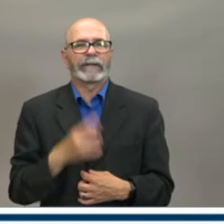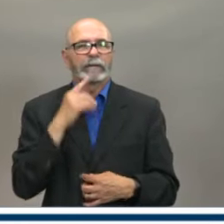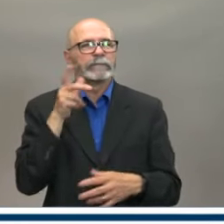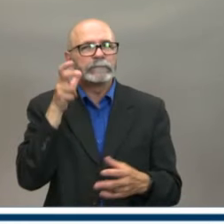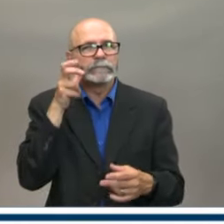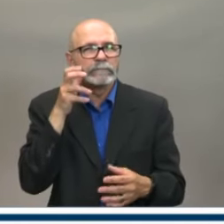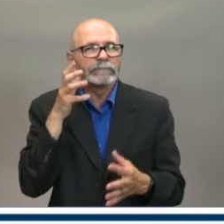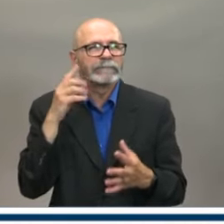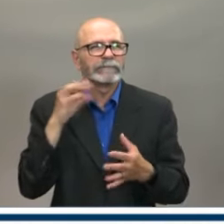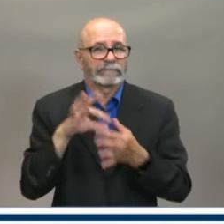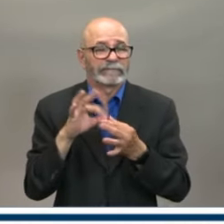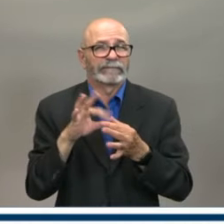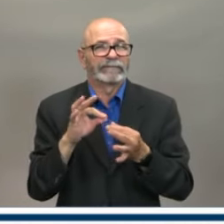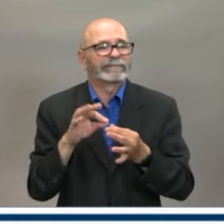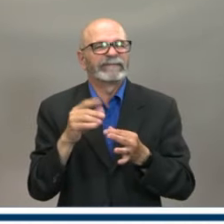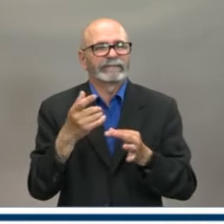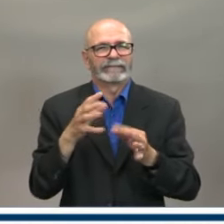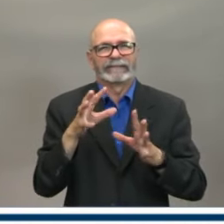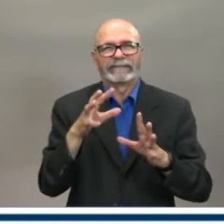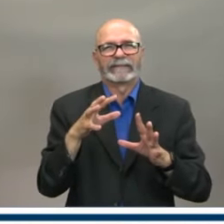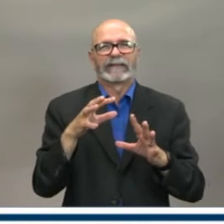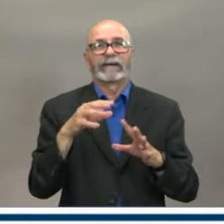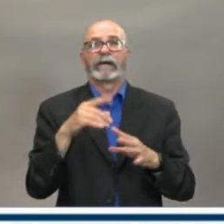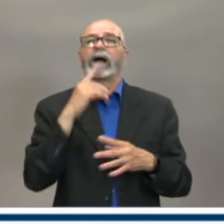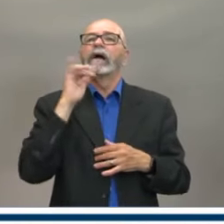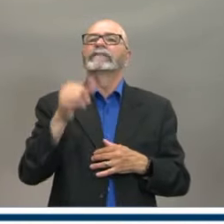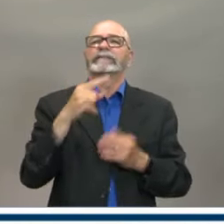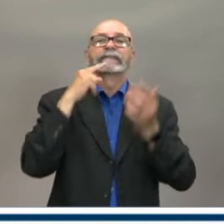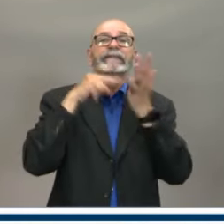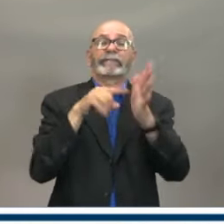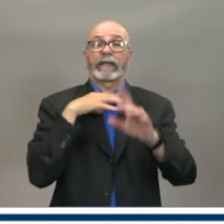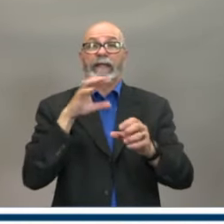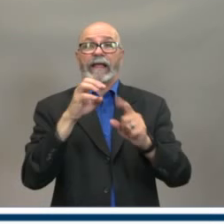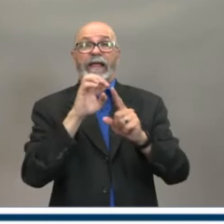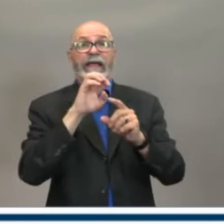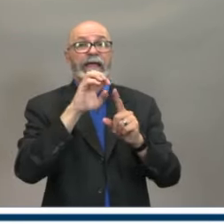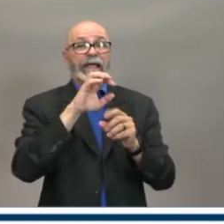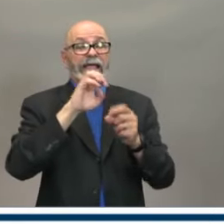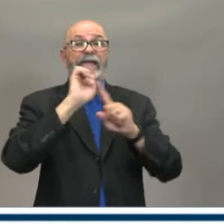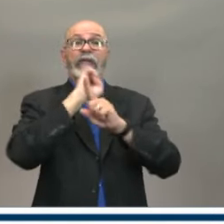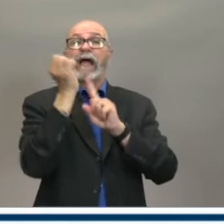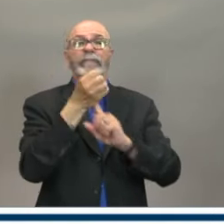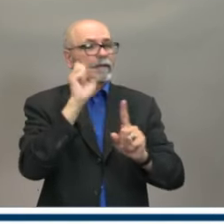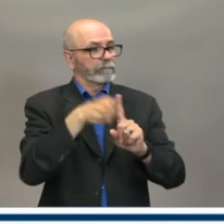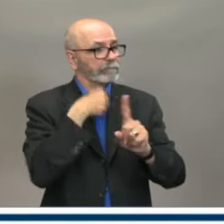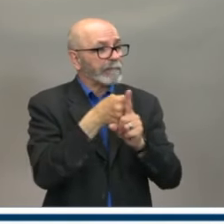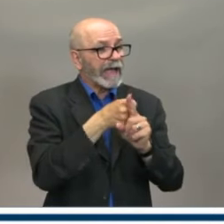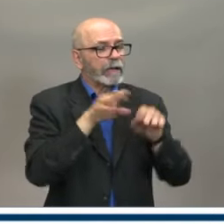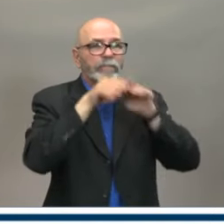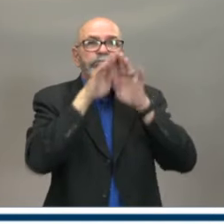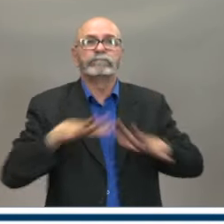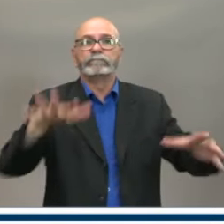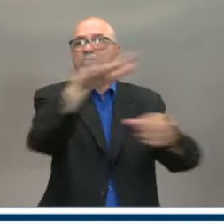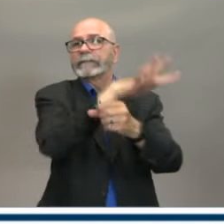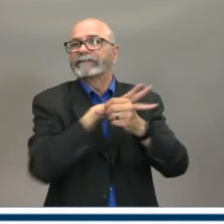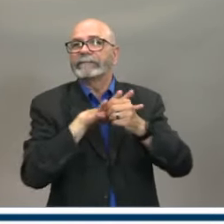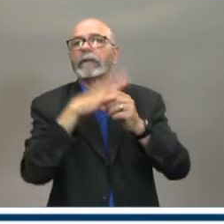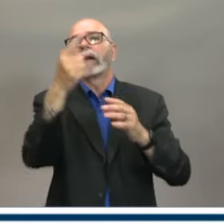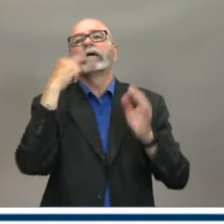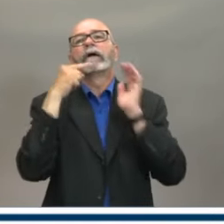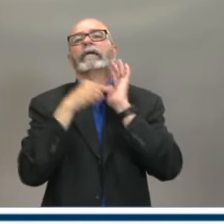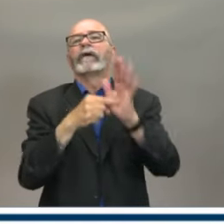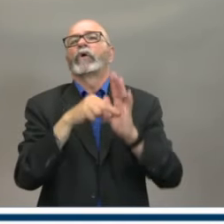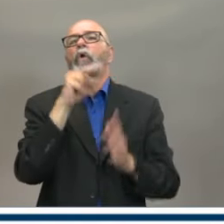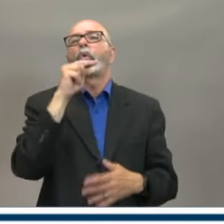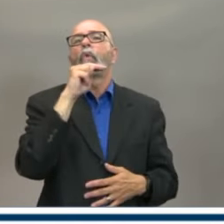not government. Now, with Northern Pulp, we learned today that Nova Scotian taxpayers are contributing up to $10 million towards its